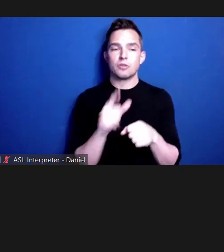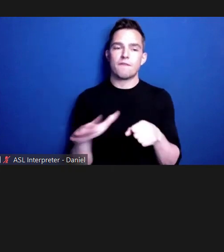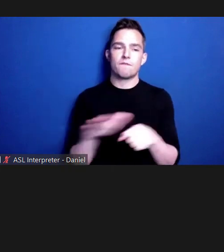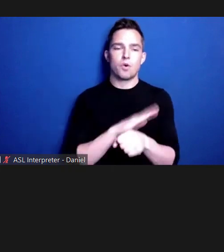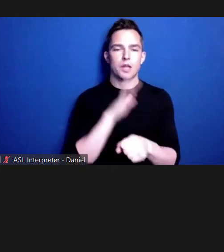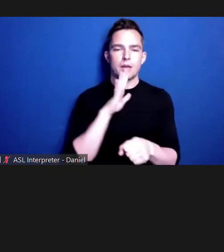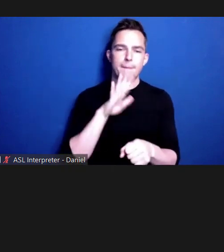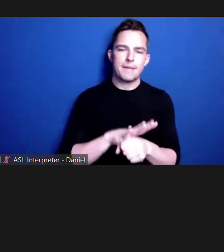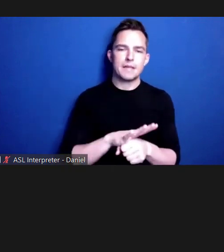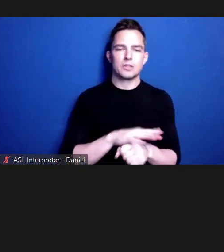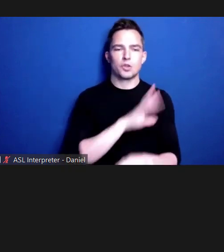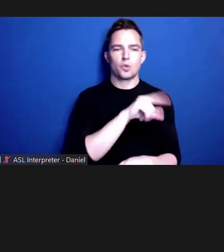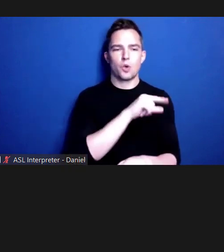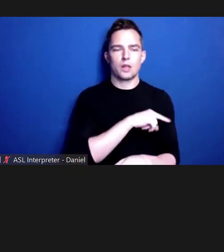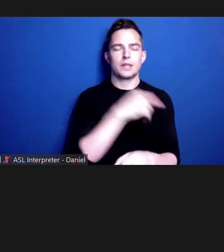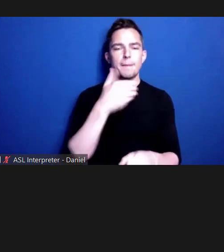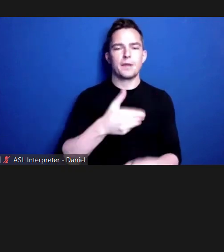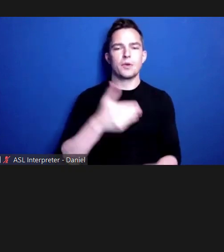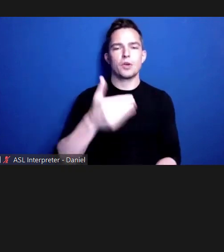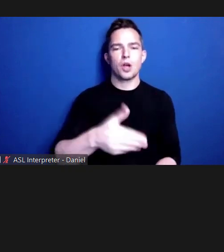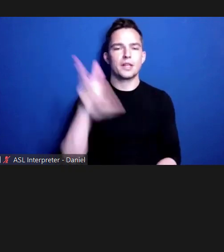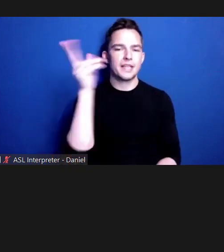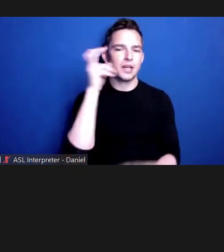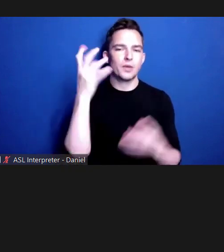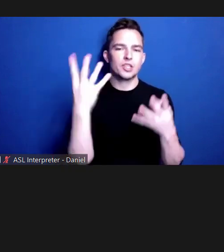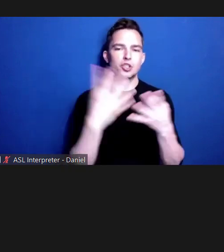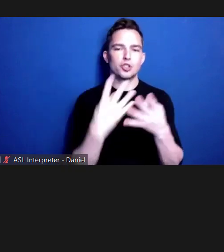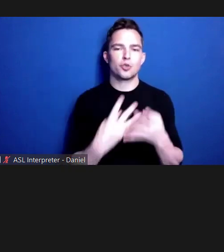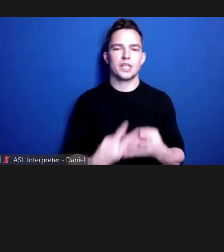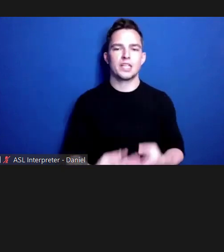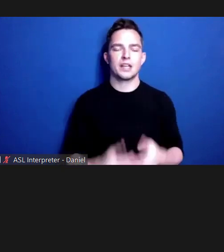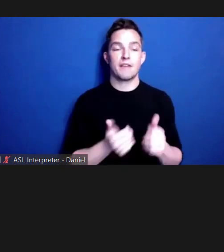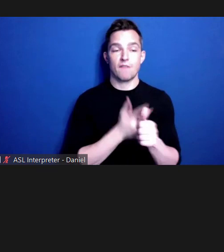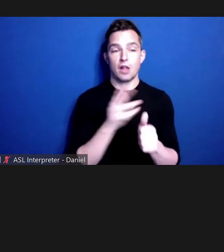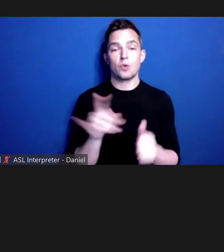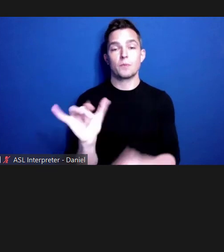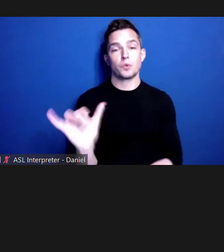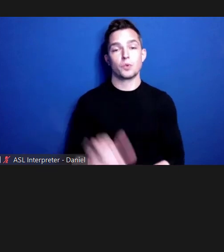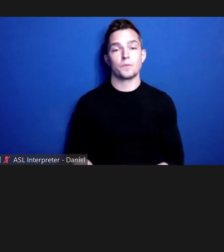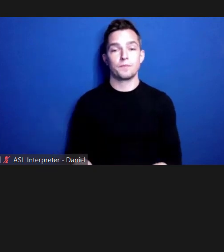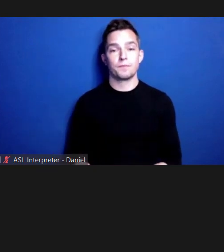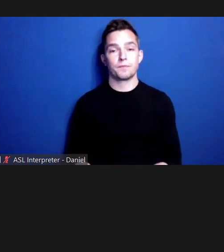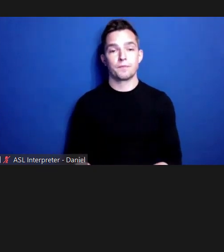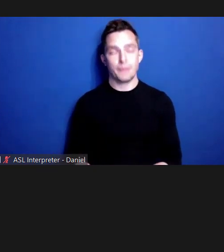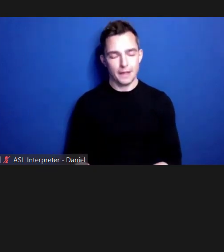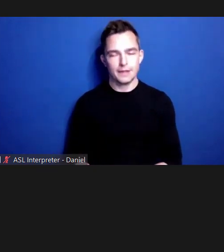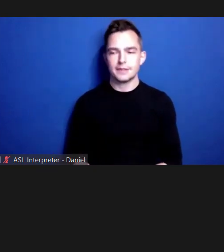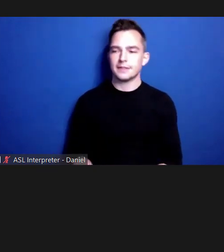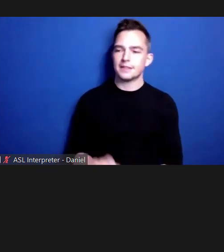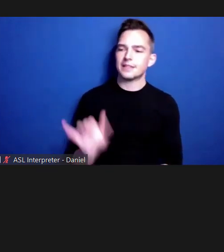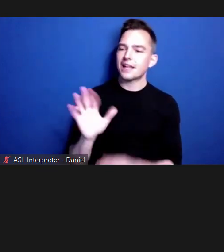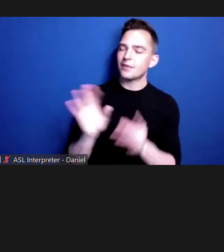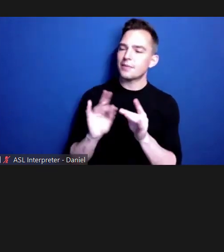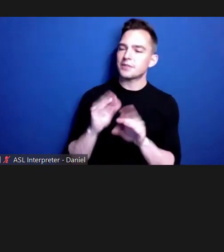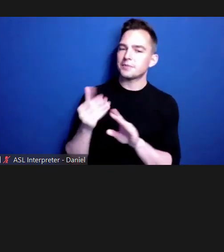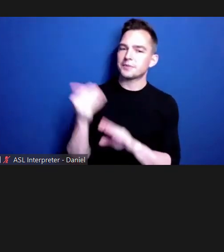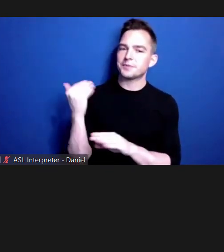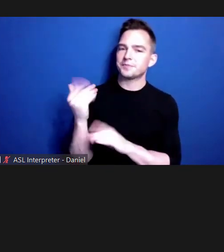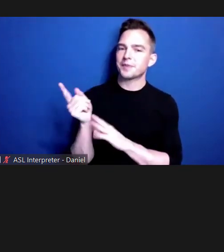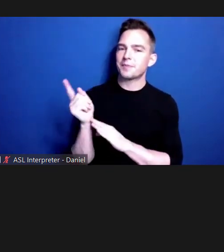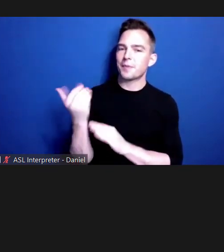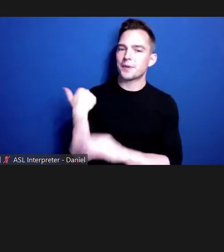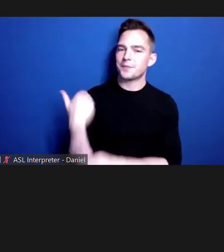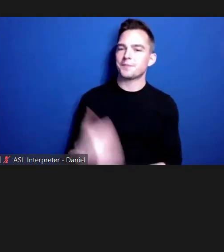to quality periodic hearing screening and follow-up. Now, as we mentioned a moment